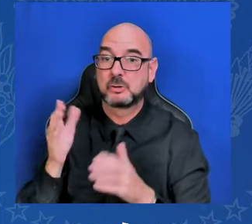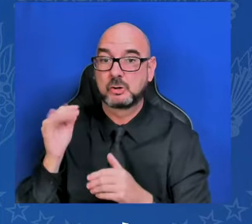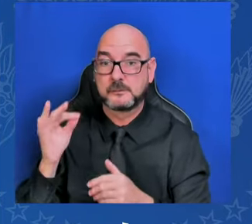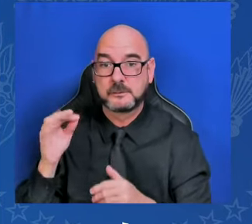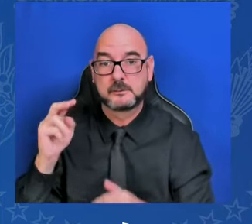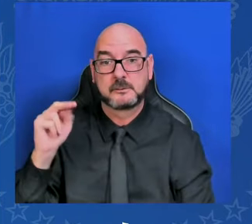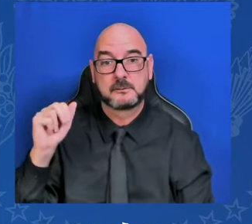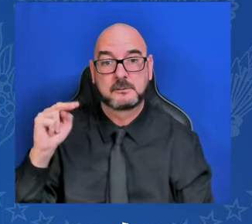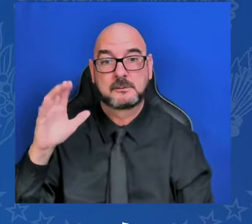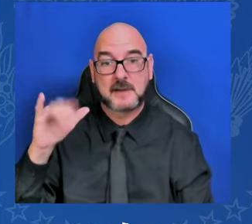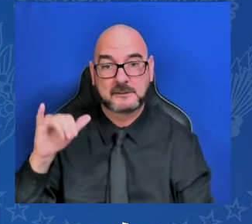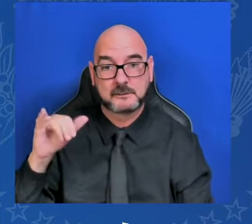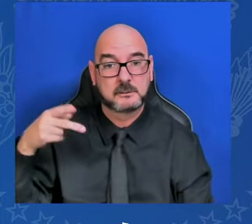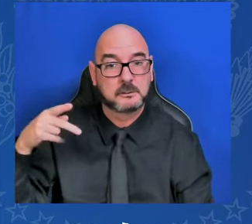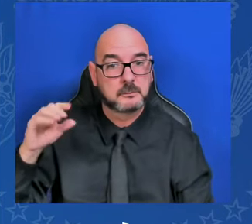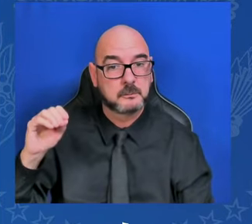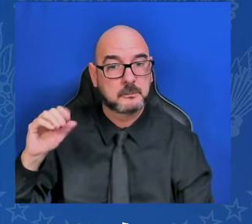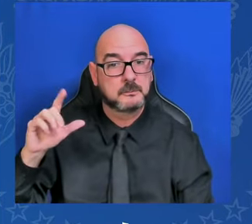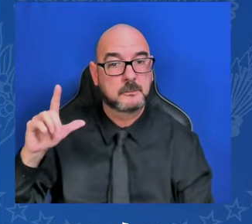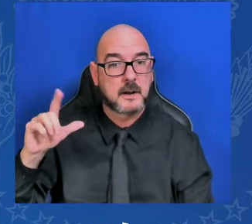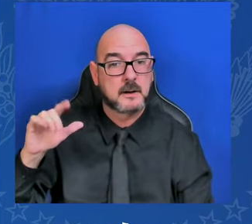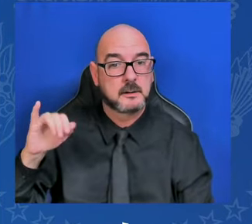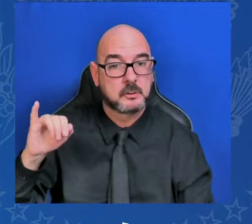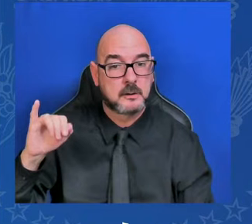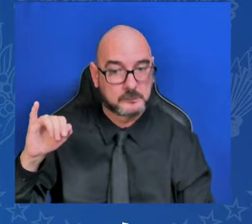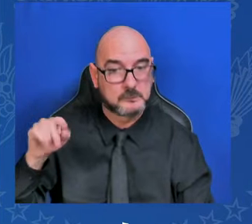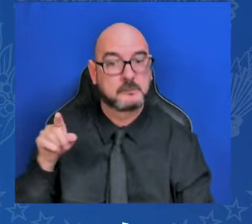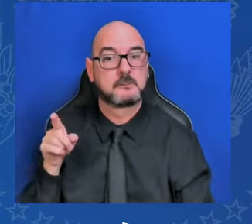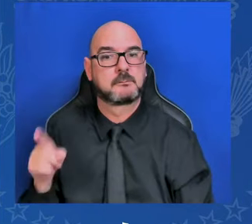amazing Democratic colleagues in the House.